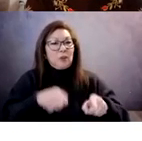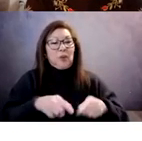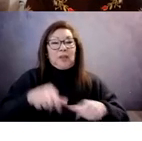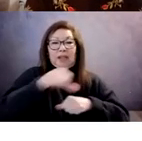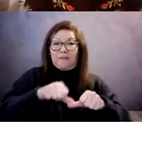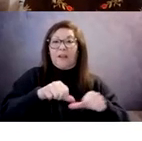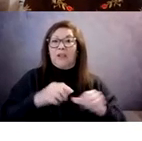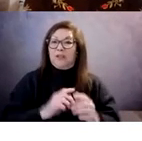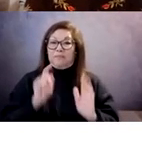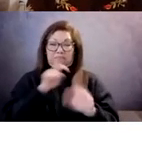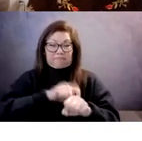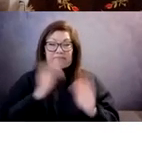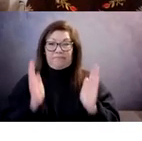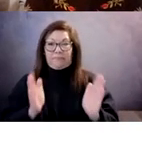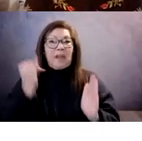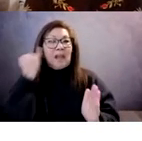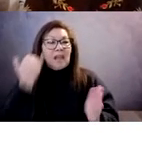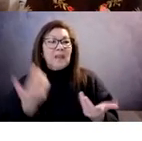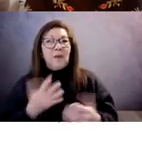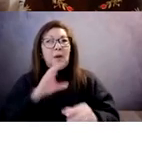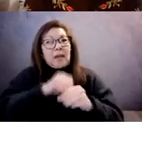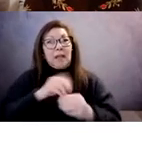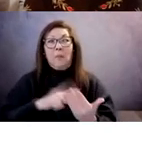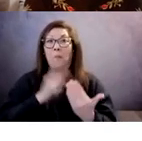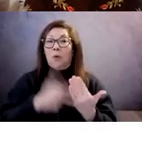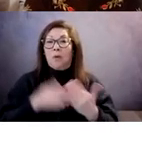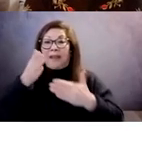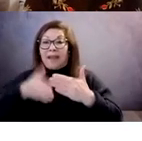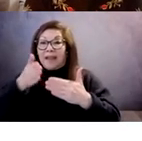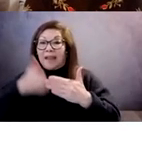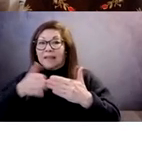fellowship period. If you are in a program that ends